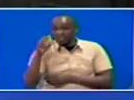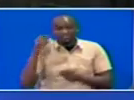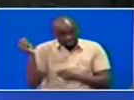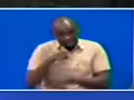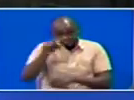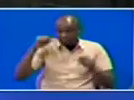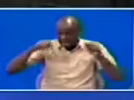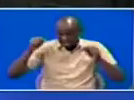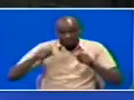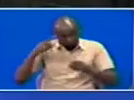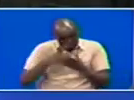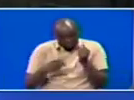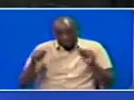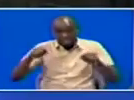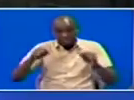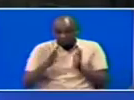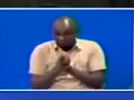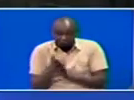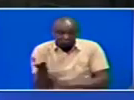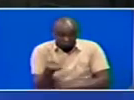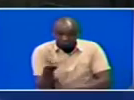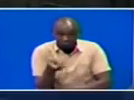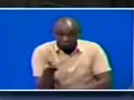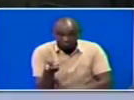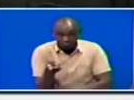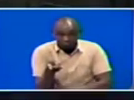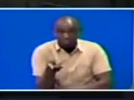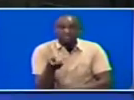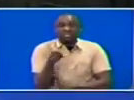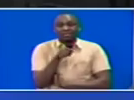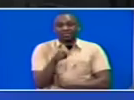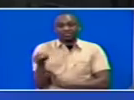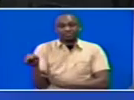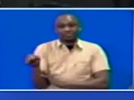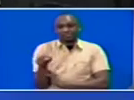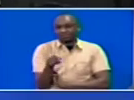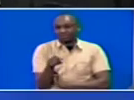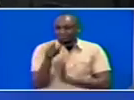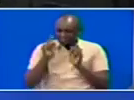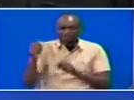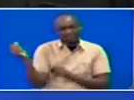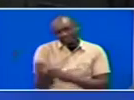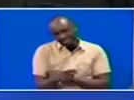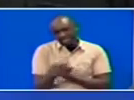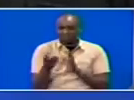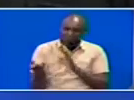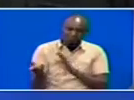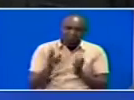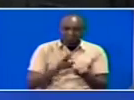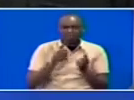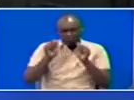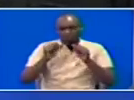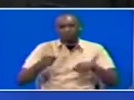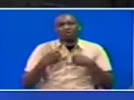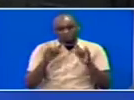two parties will agree, the employer and the employee, has to be a salary that is practical,